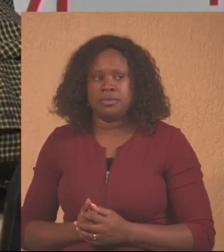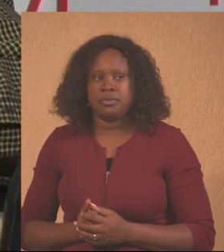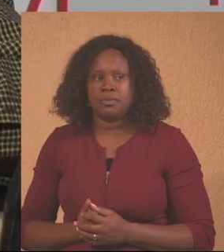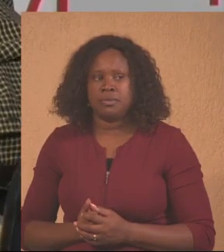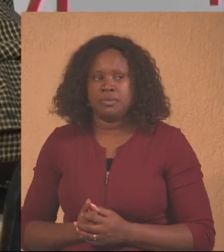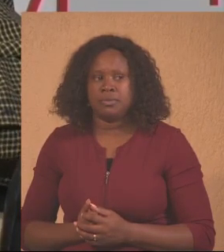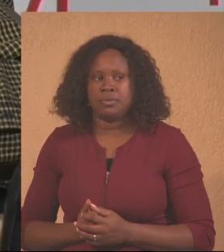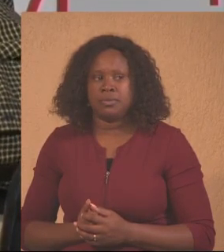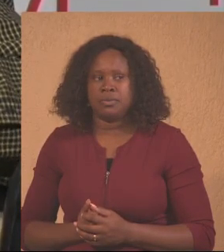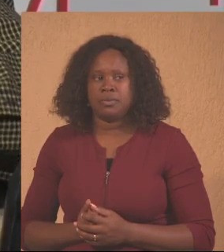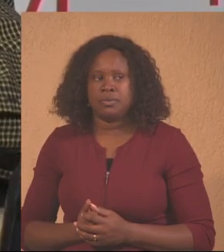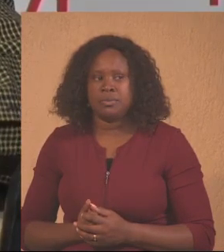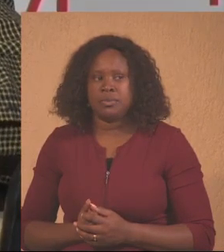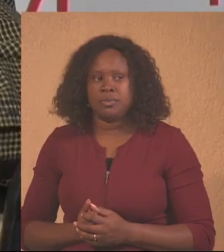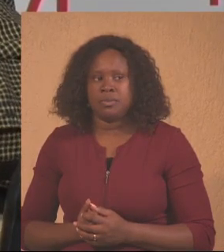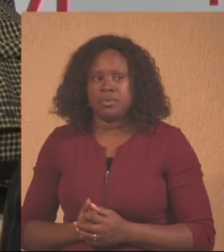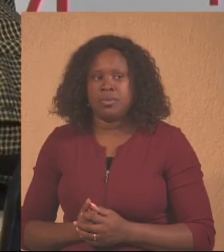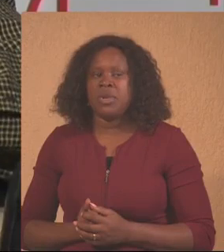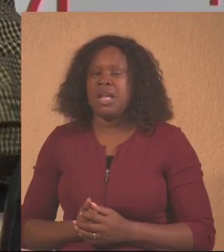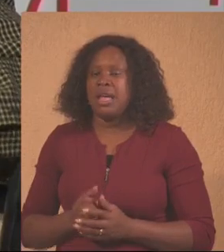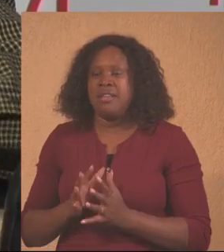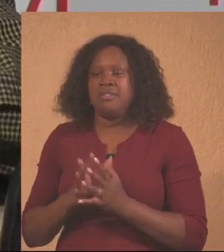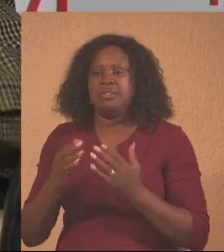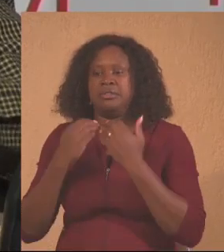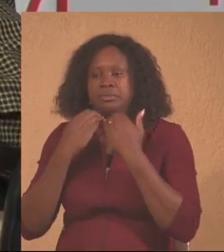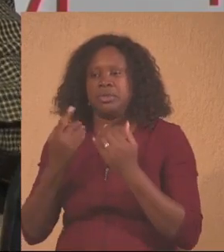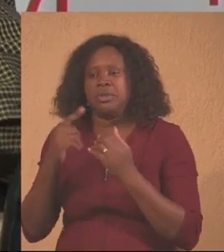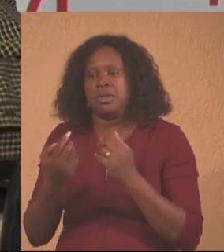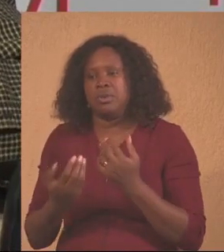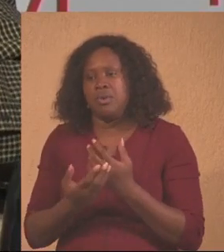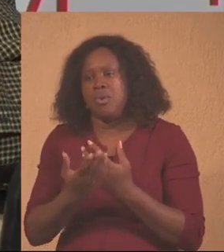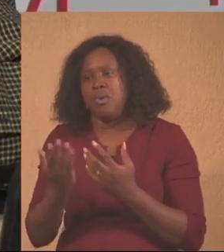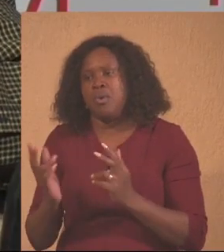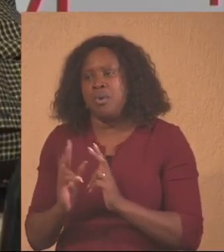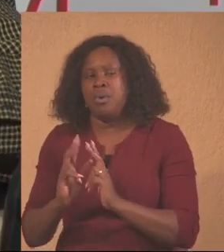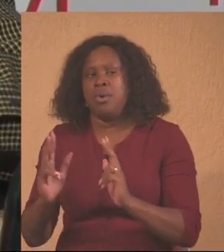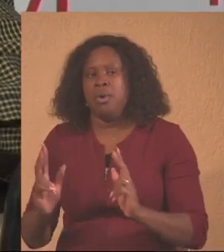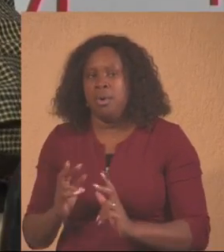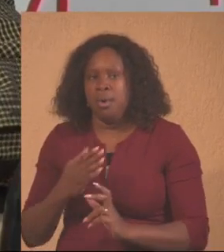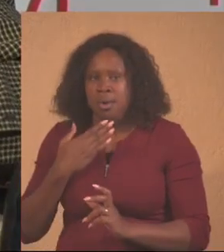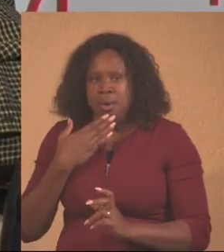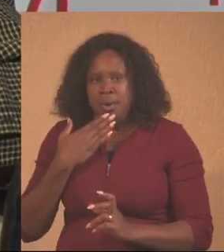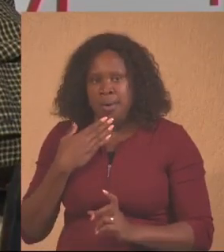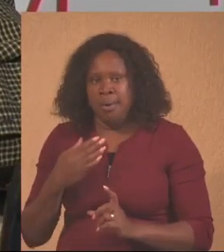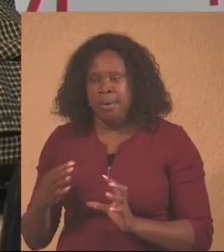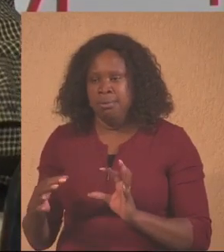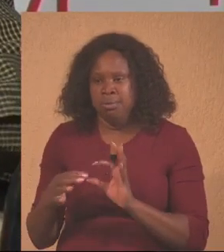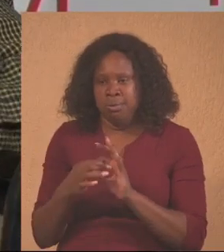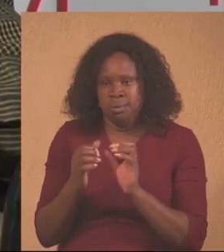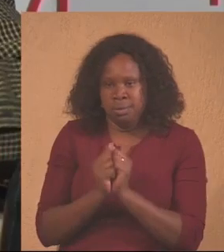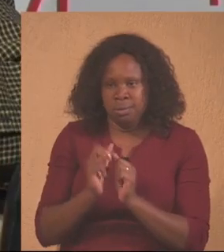enable you to isolate all those that have been interacting, and there are